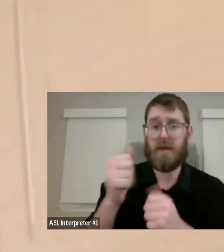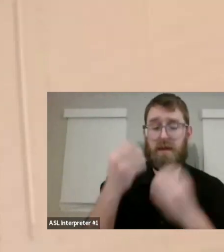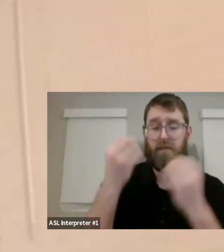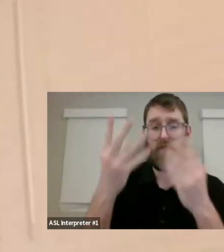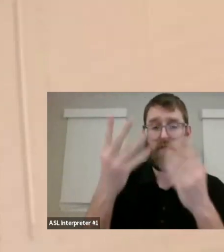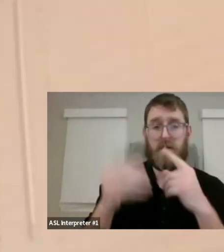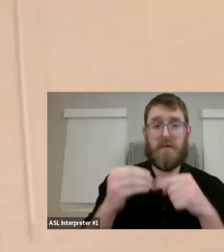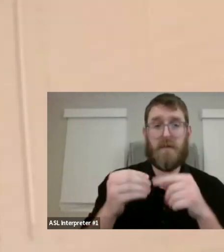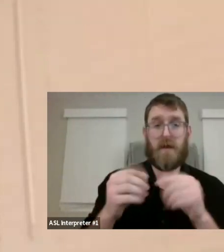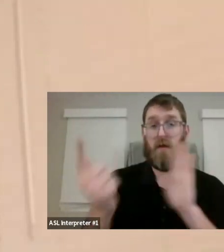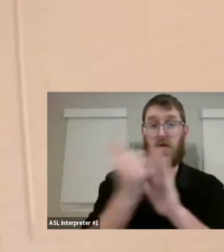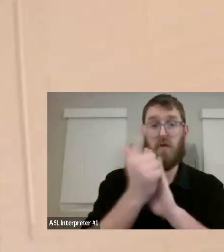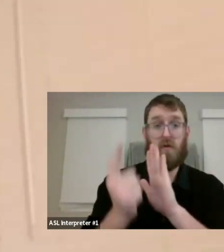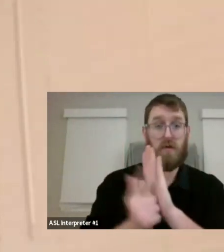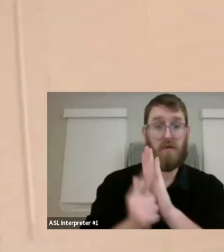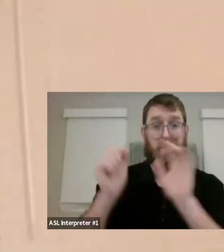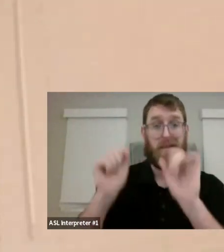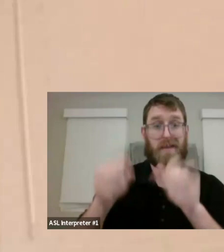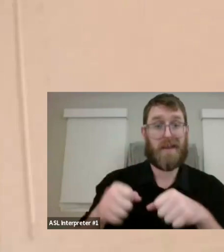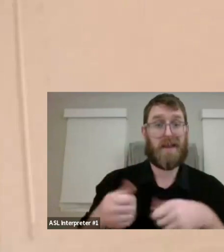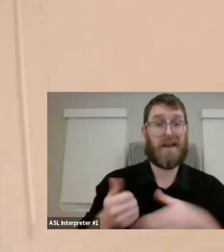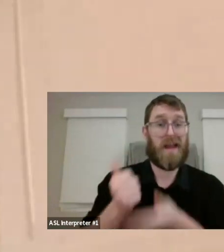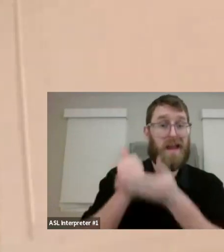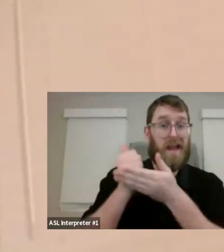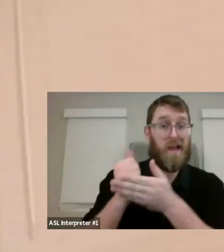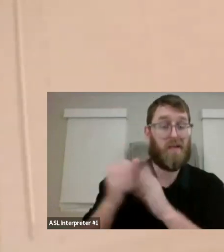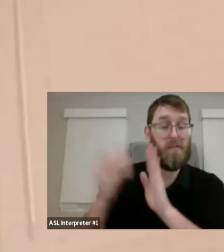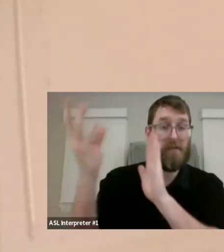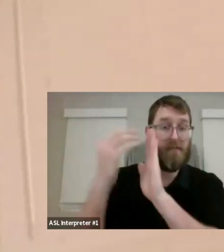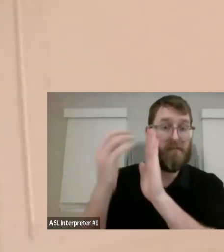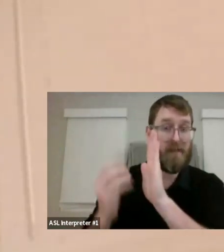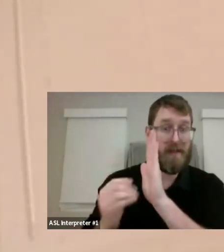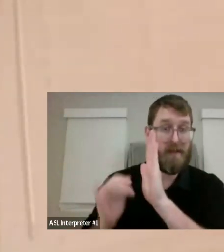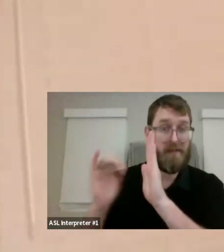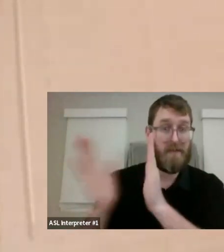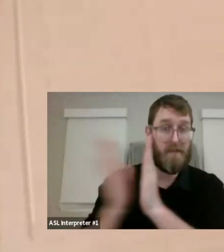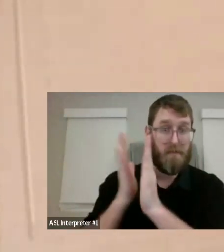about lawyers that can help fill out the paperwork?